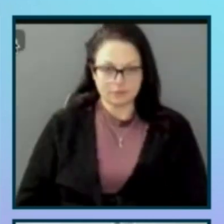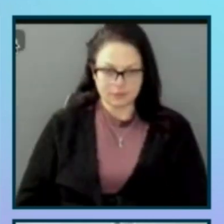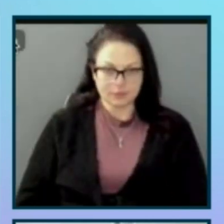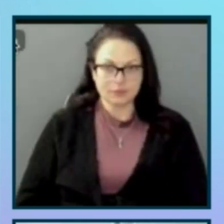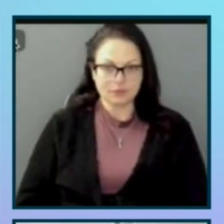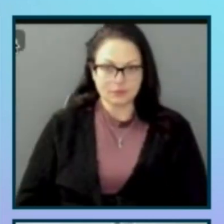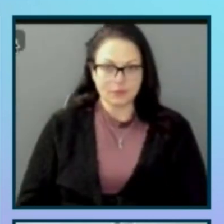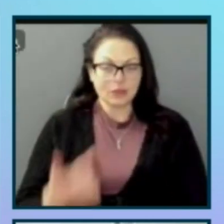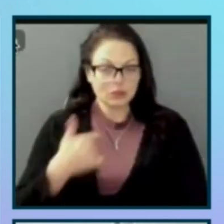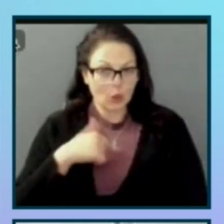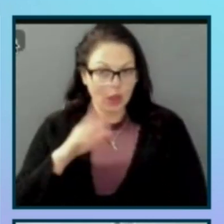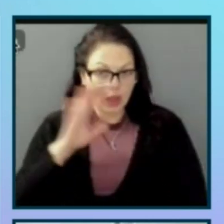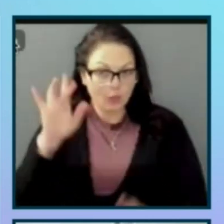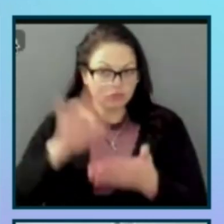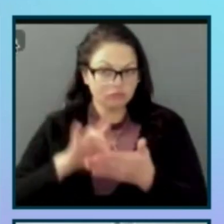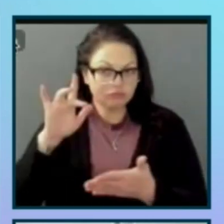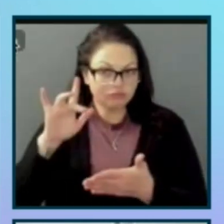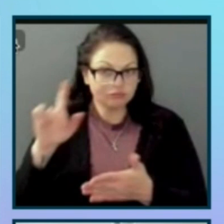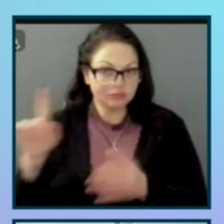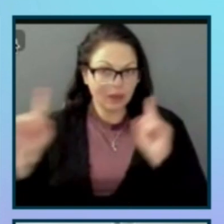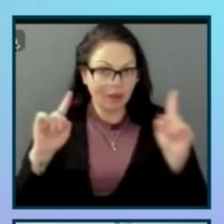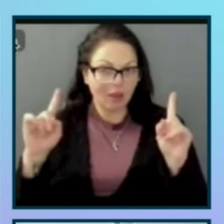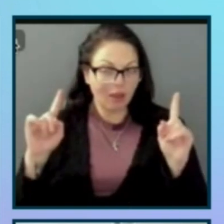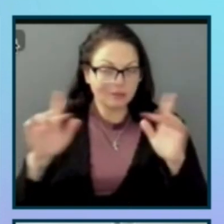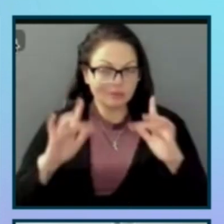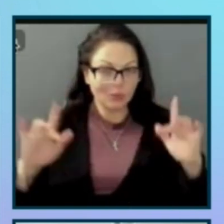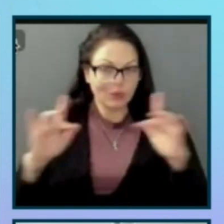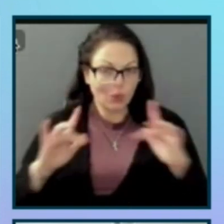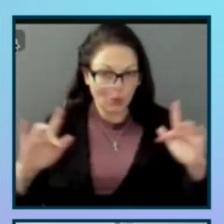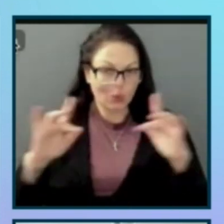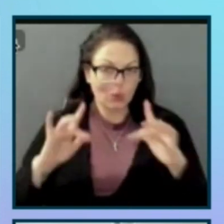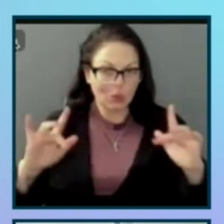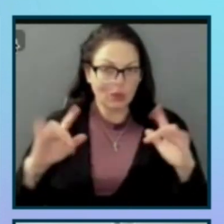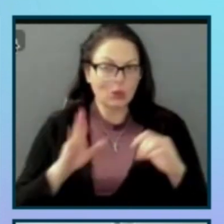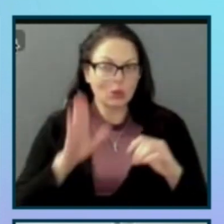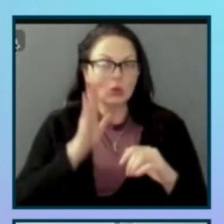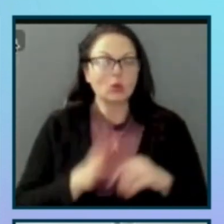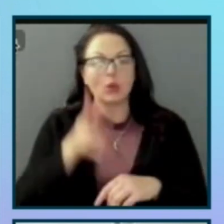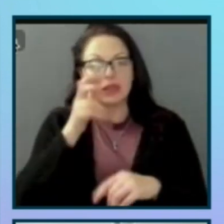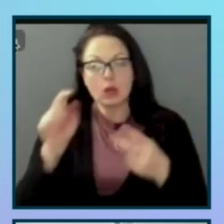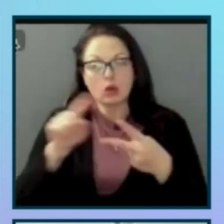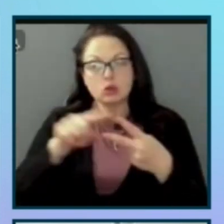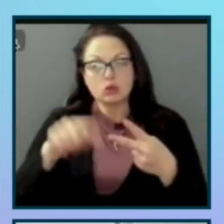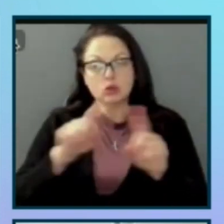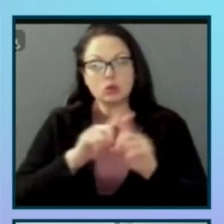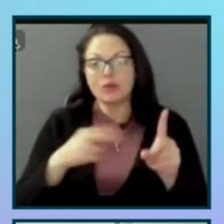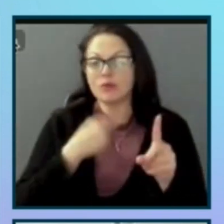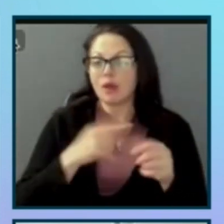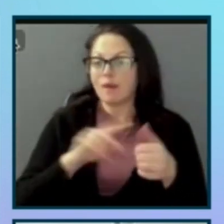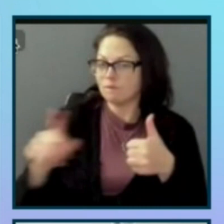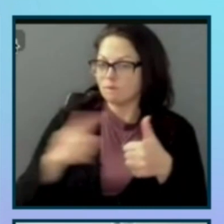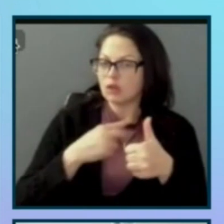So I'm going to play an audio clip from one of these studies. You're going to hear two different voices, and the first voice you'll hear is the